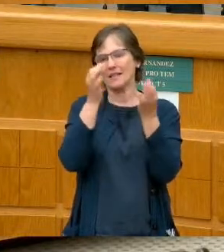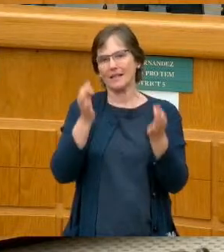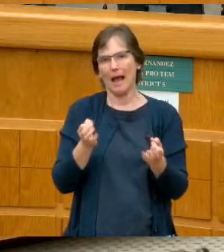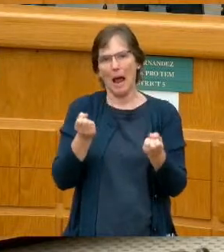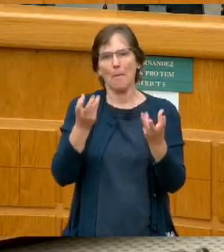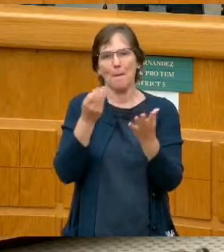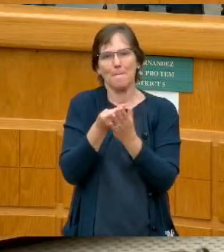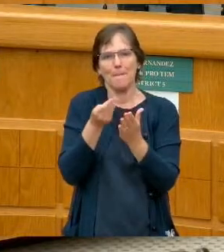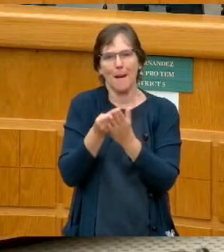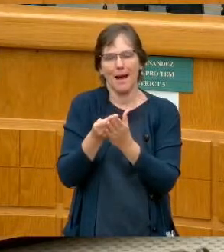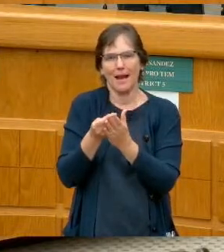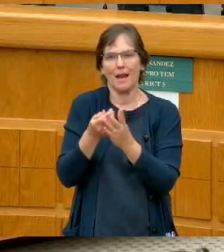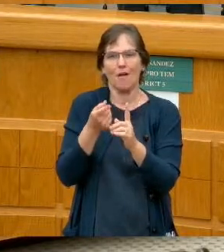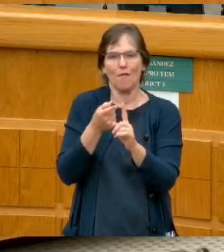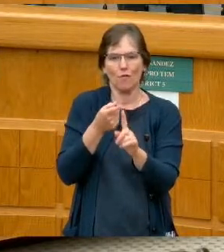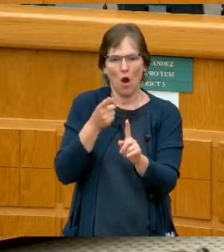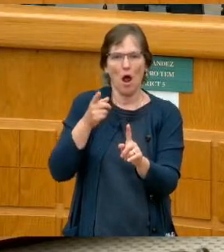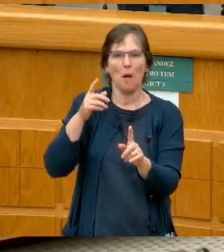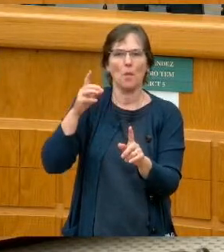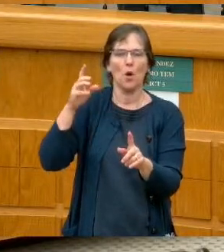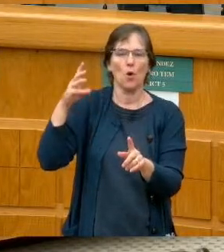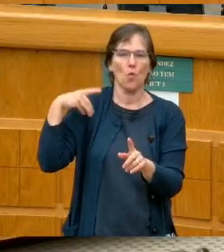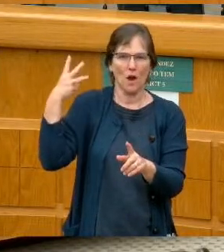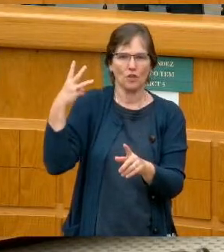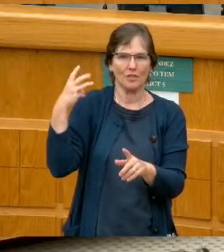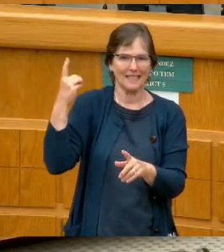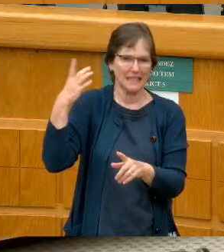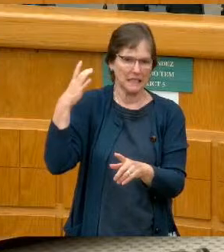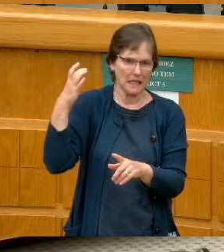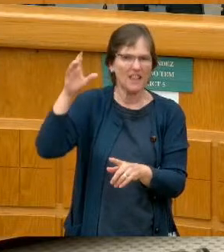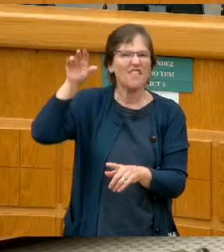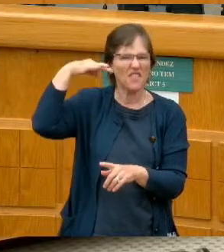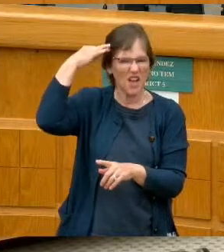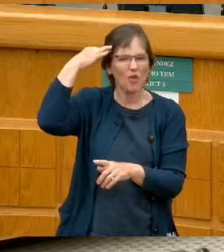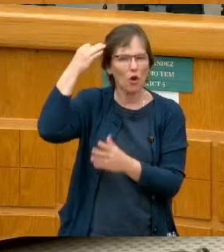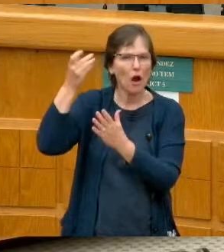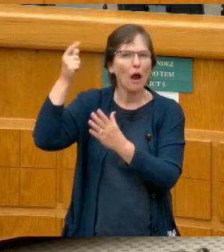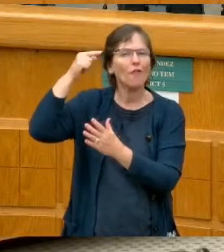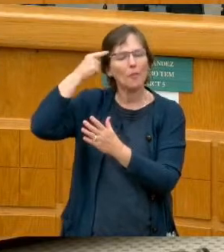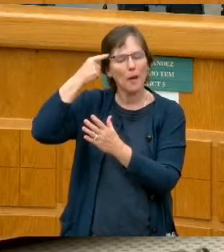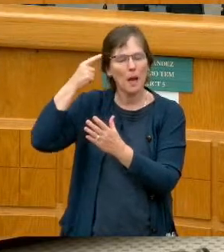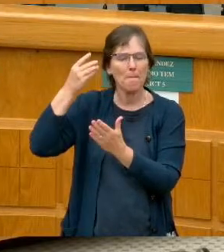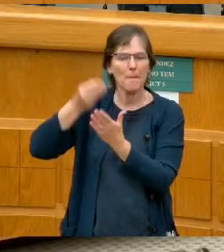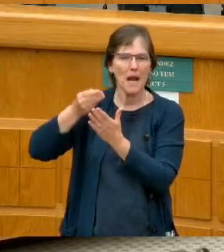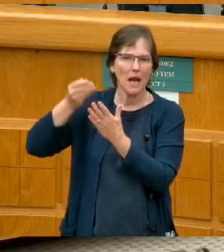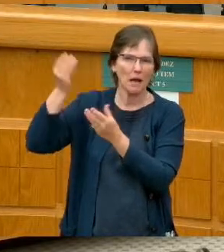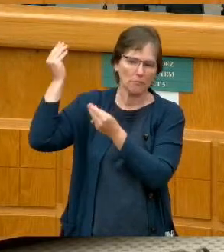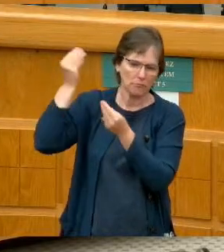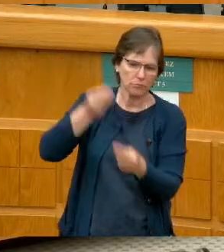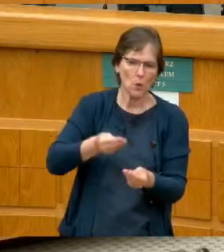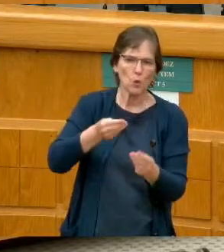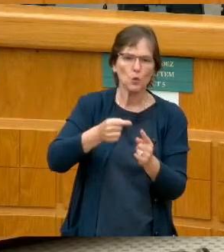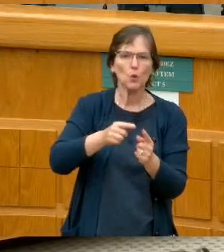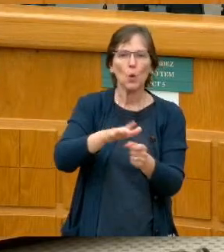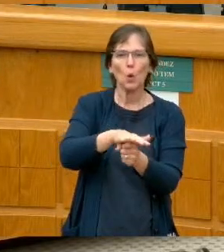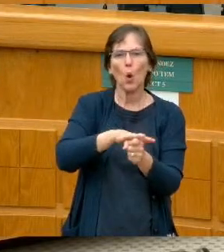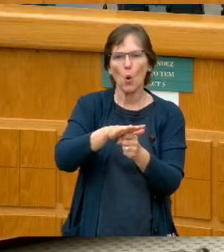back here to do some things that will benefit your community, you need to make sure that you're registered in the census.